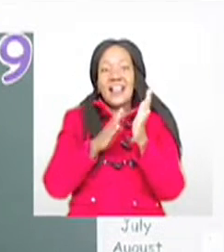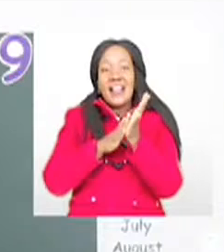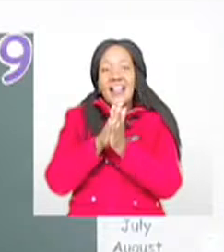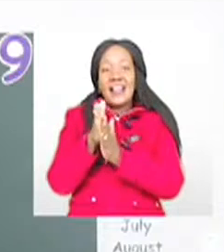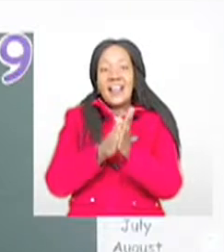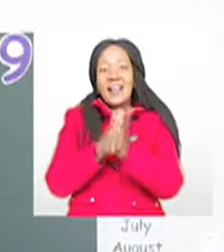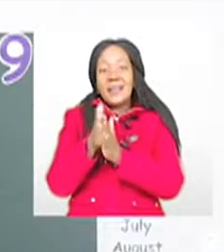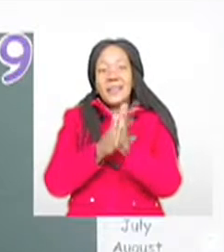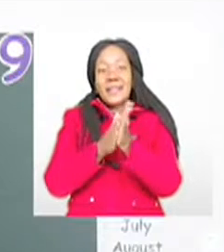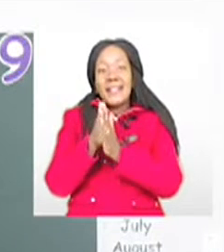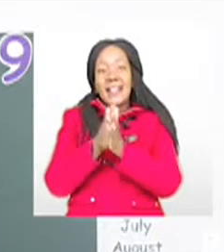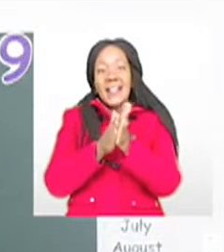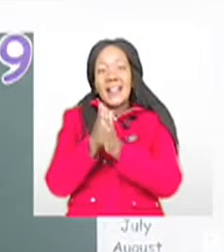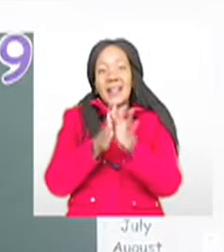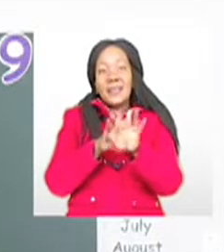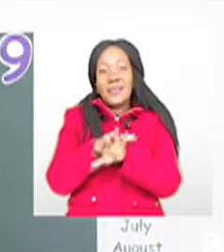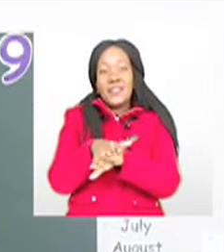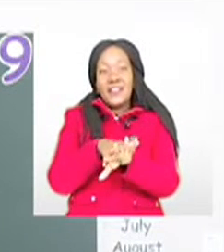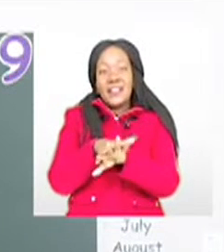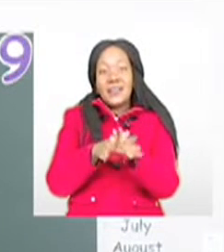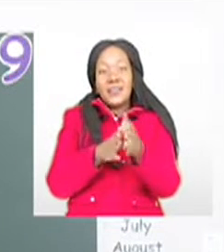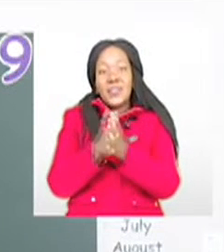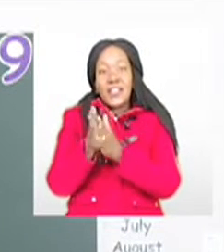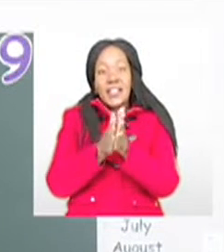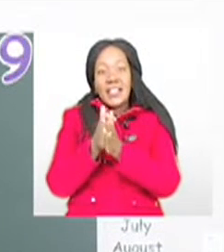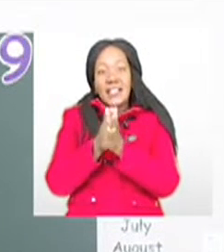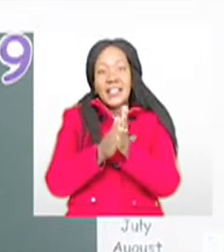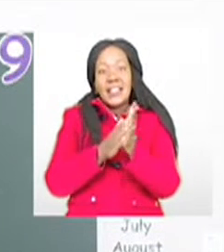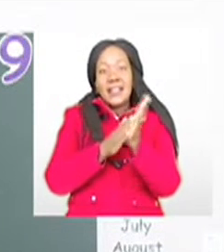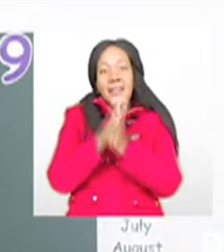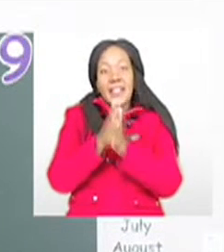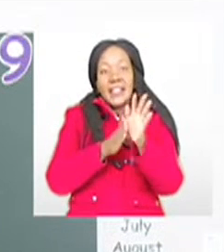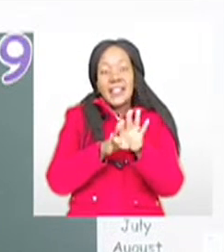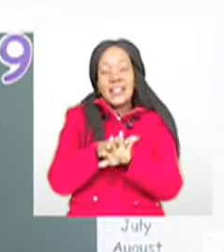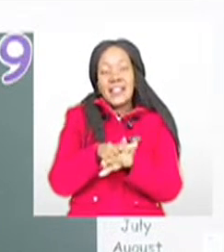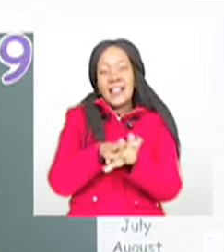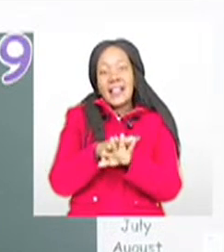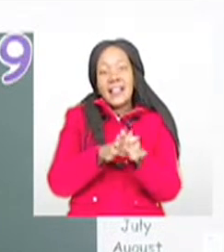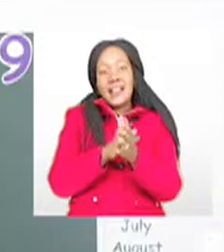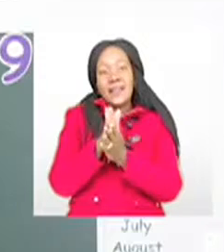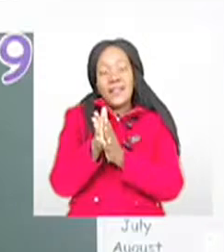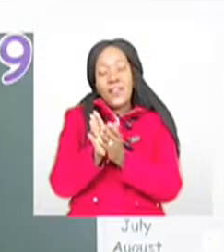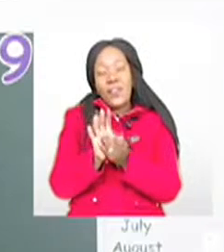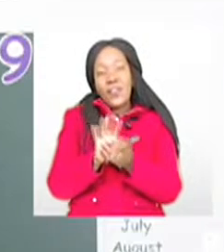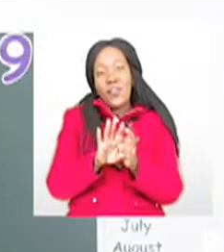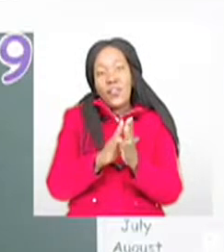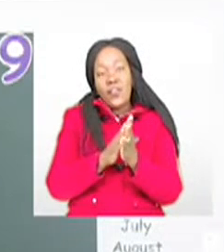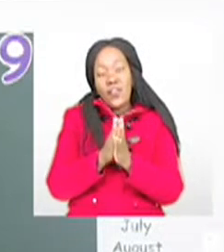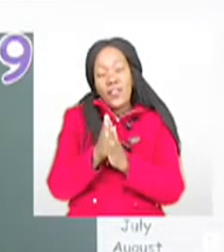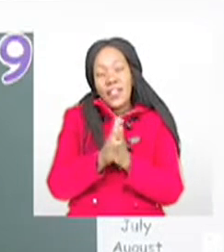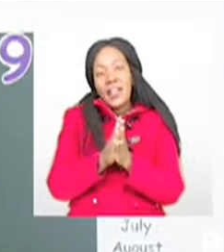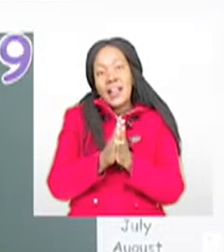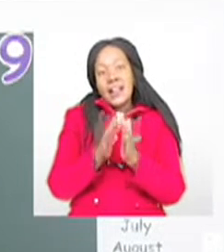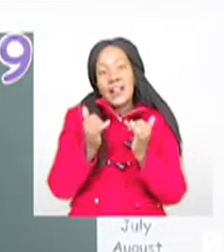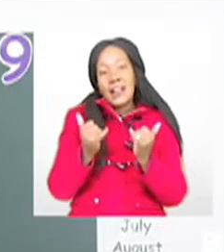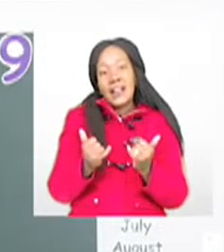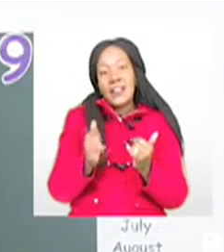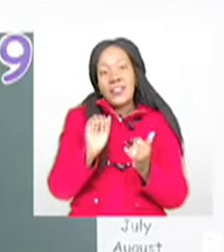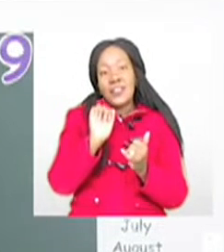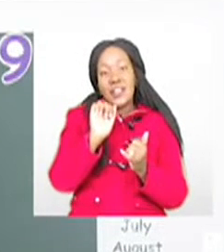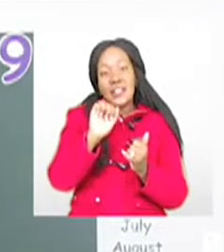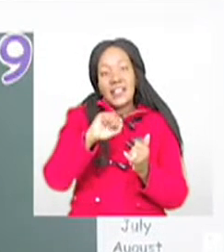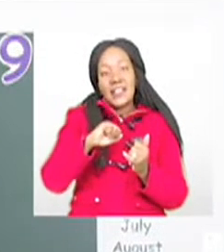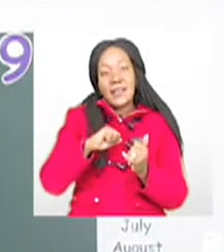sanitized. Rub, rub, rub your hands back, inside and forth. Now